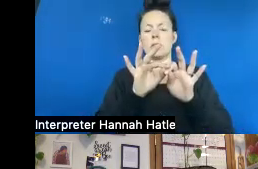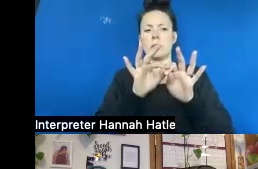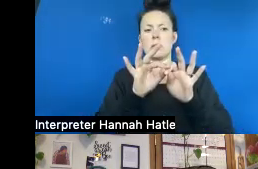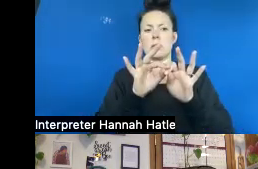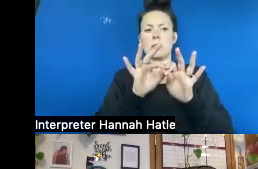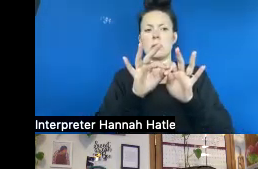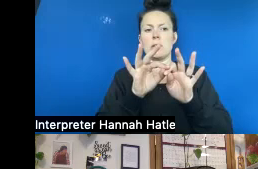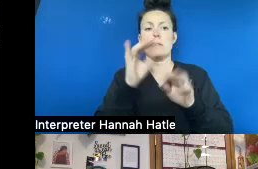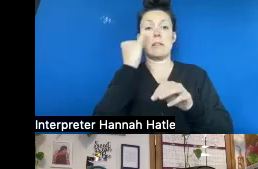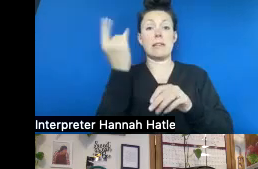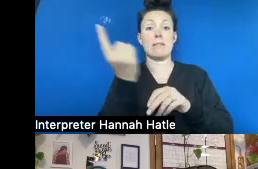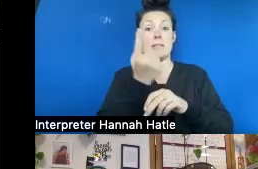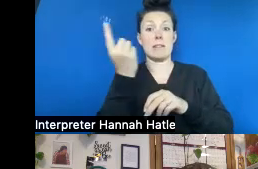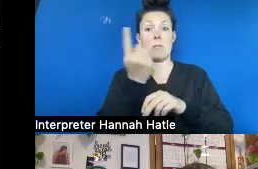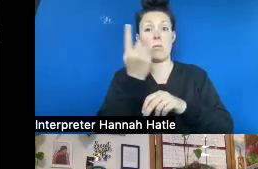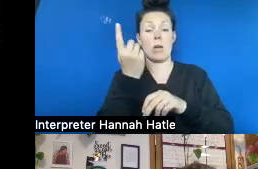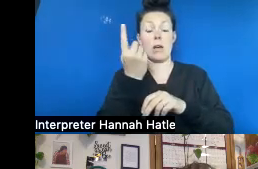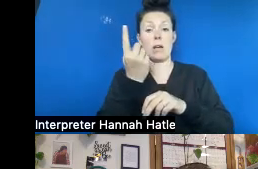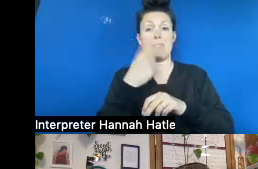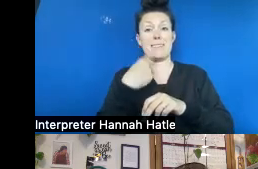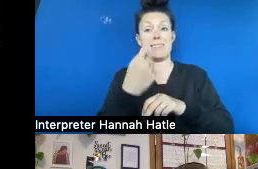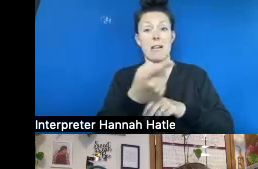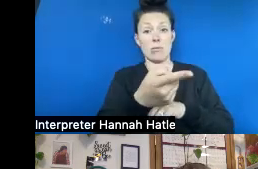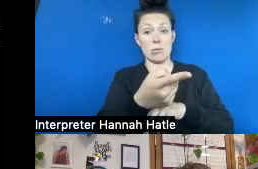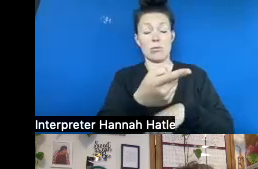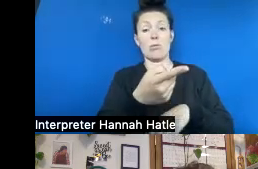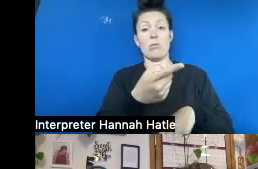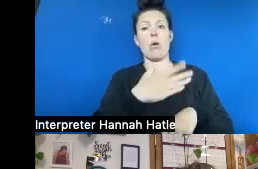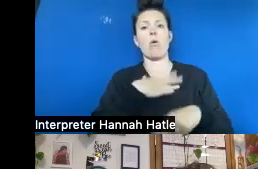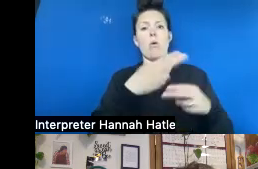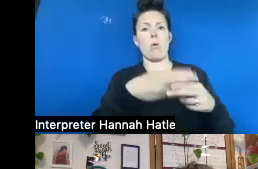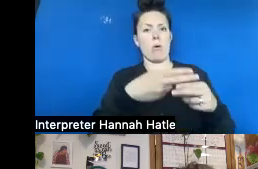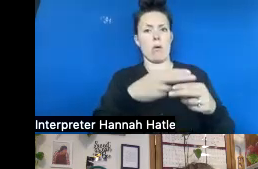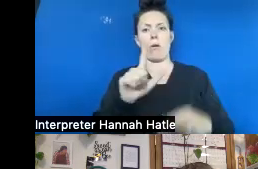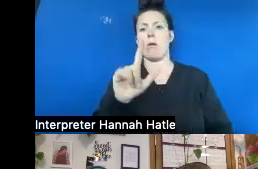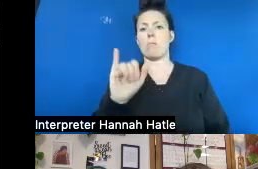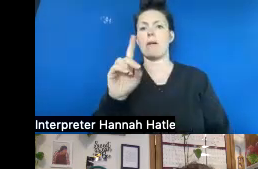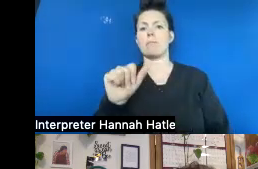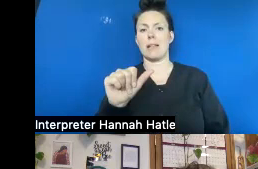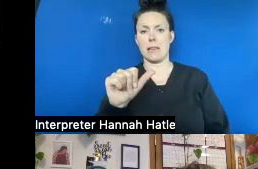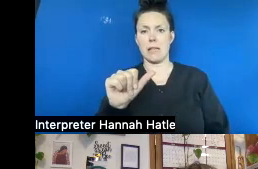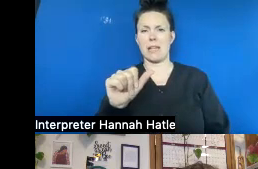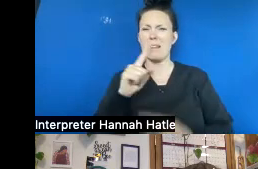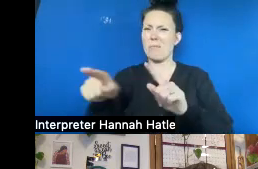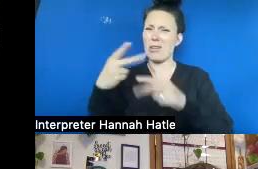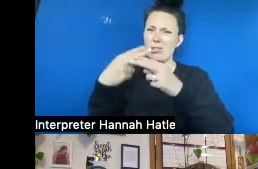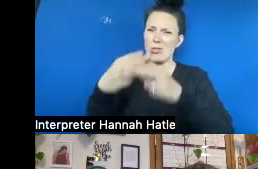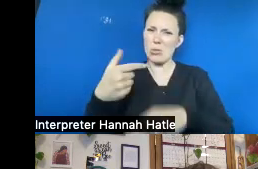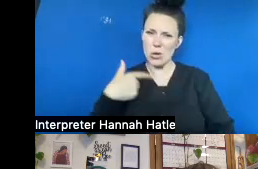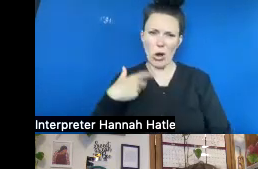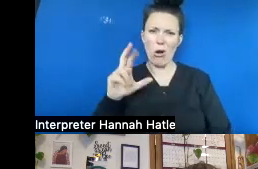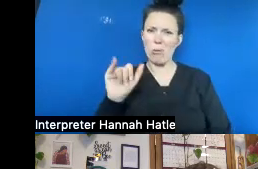somebody is telling you, if I told you that my name was Linda, but you keep calling me